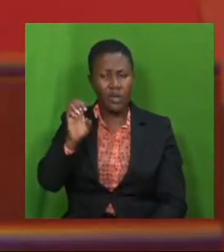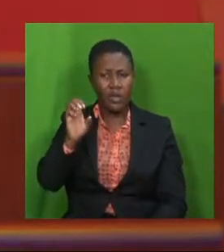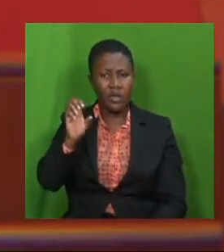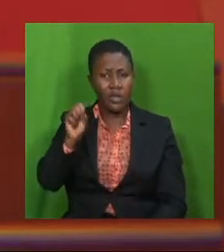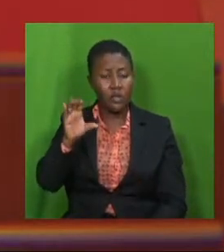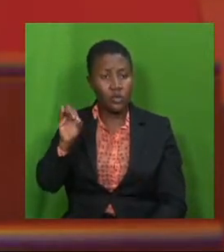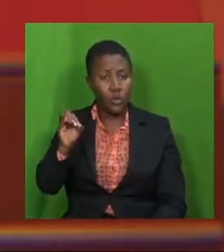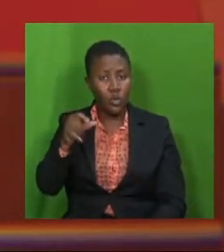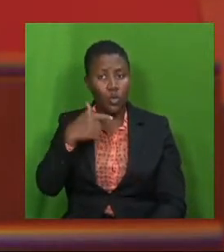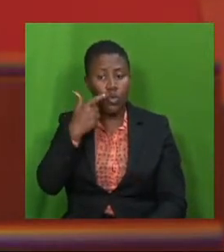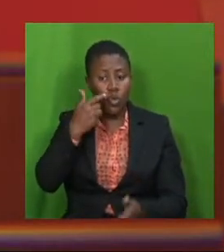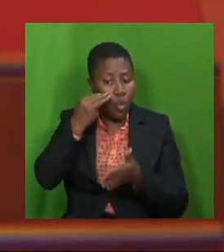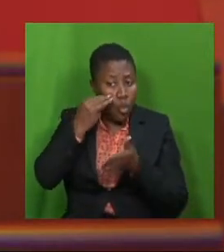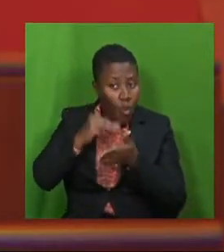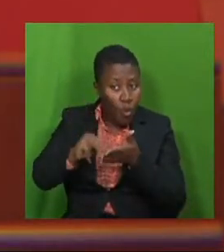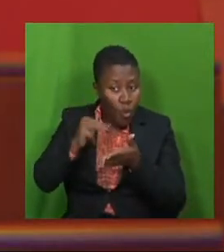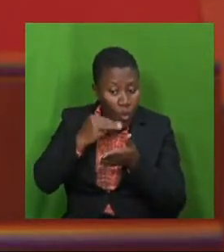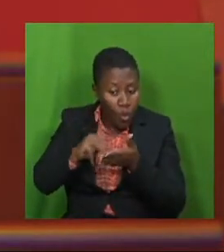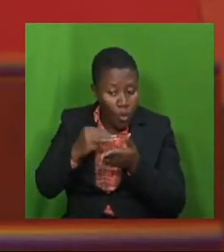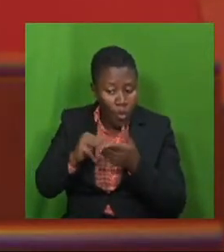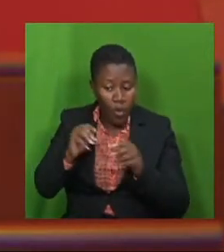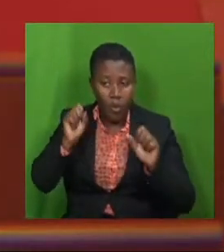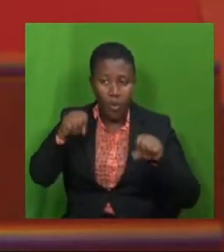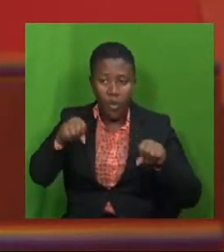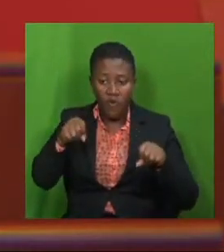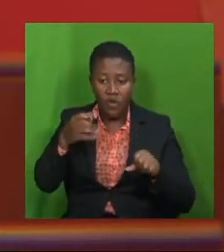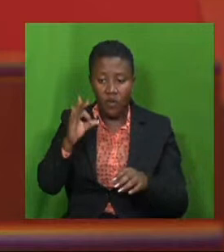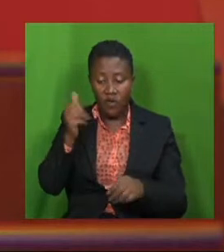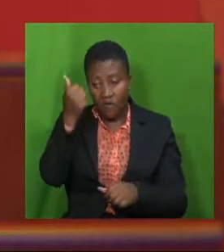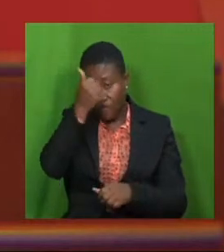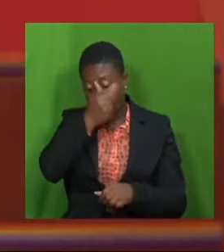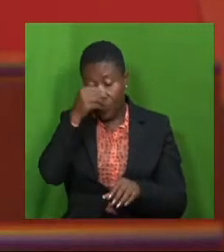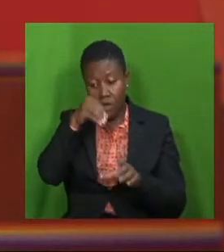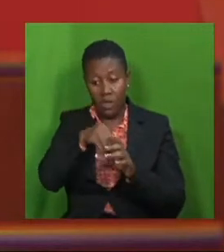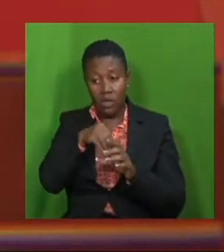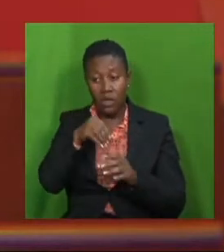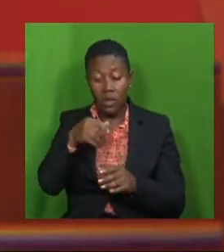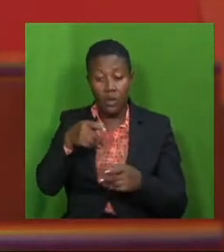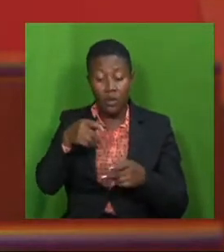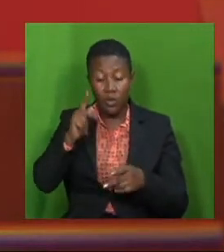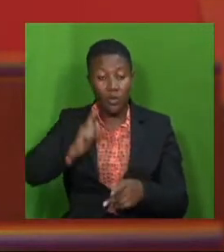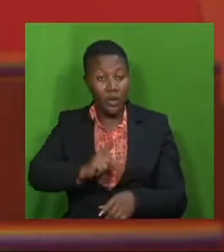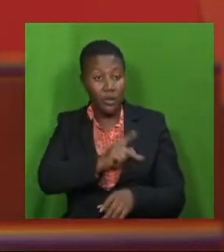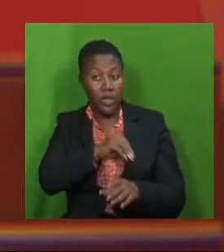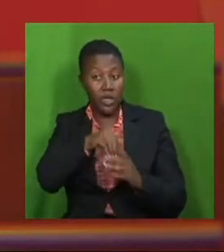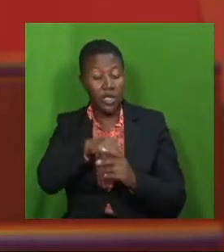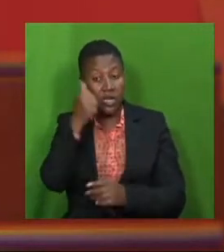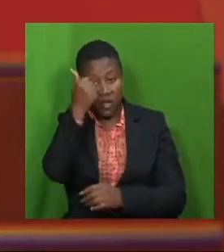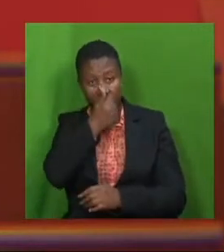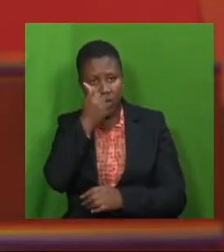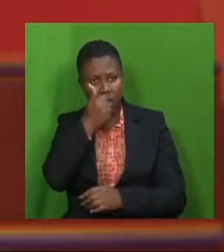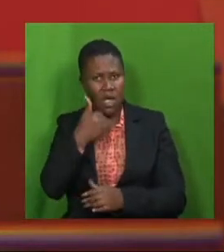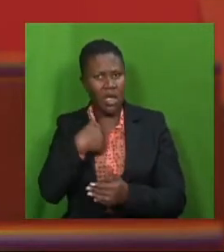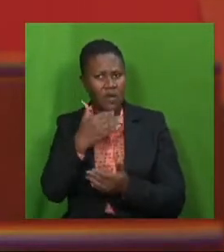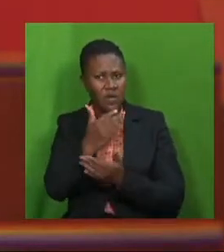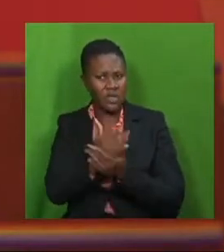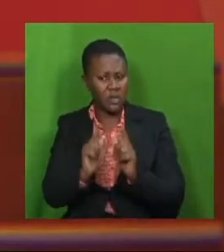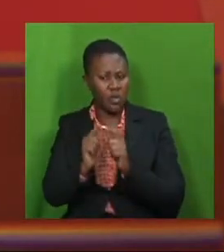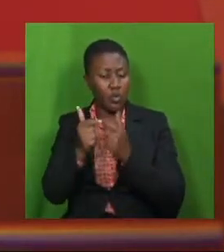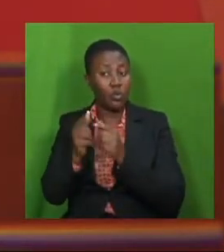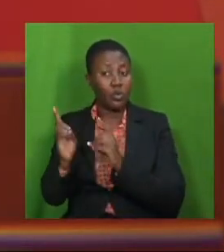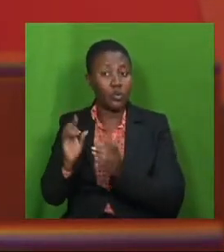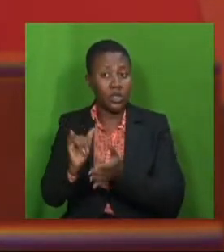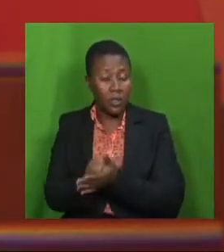monitoring the performance of Parliament throughout Africa. There's a network now doing so, and it